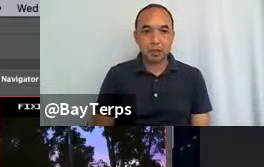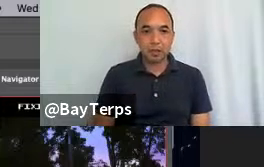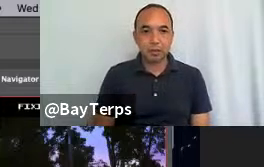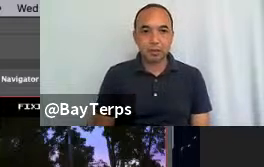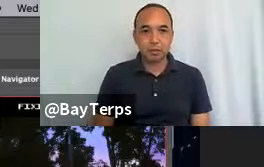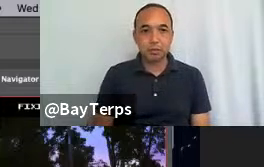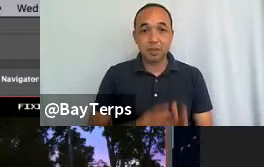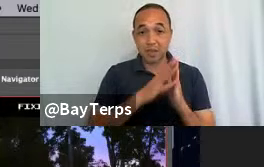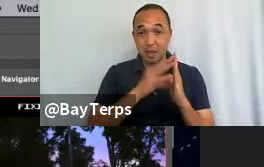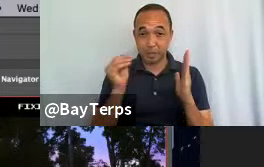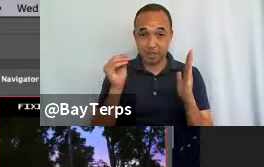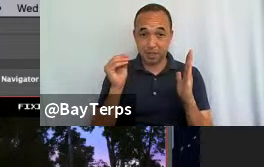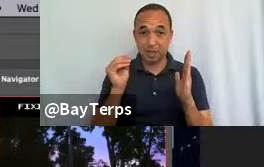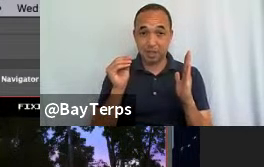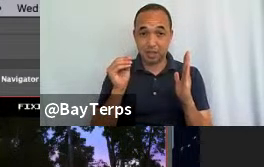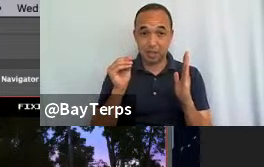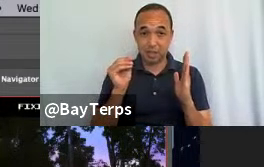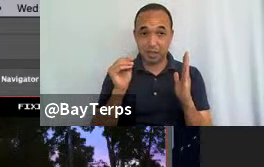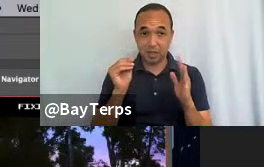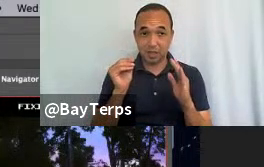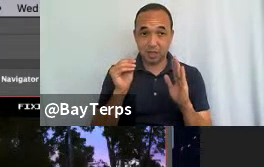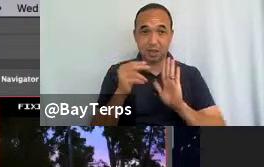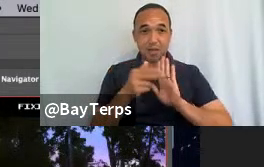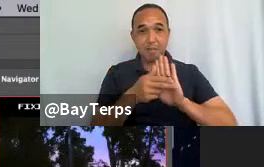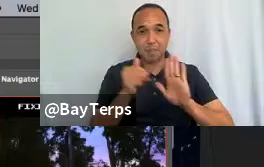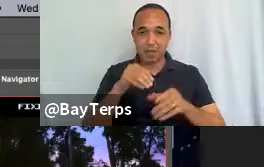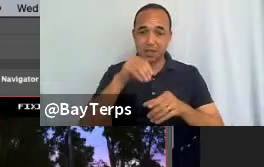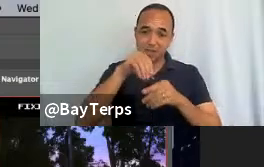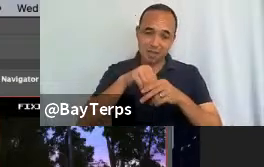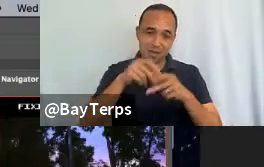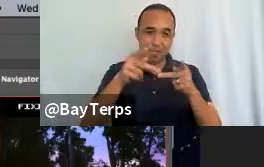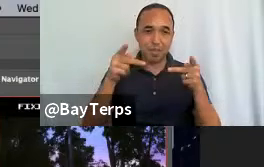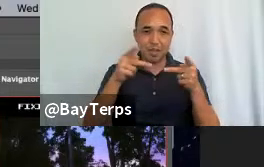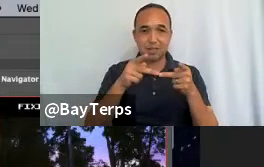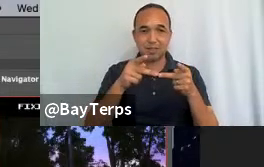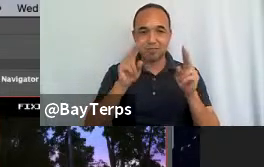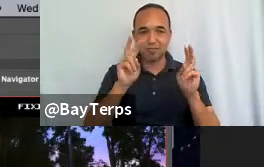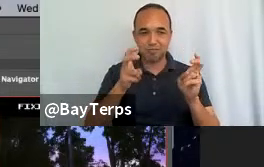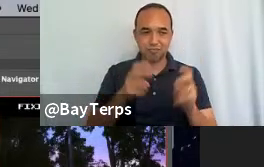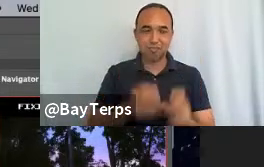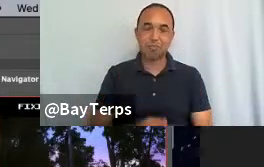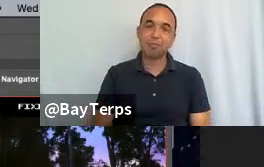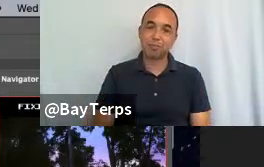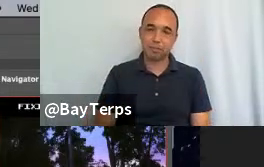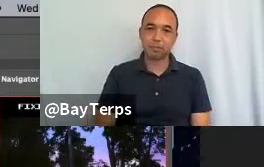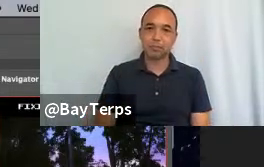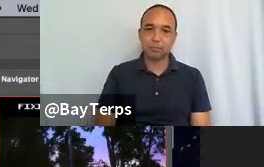Copy those pixels and paste in place again.